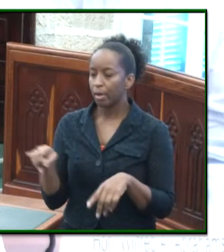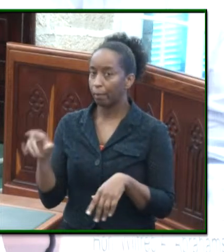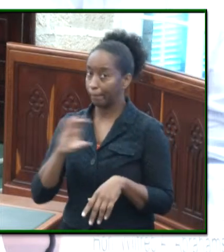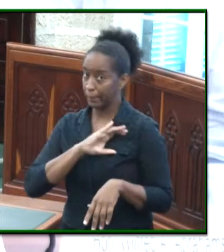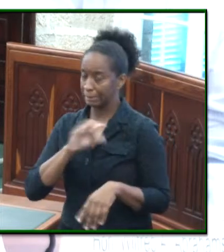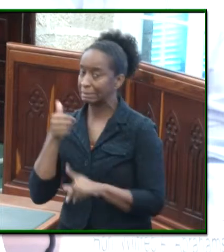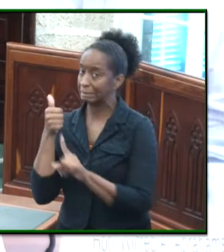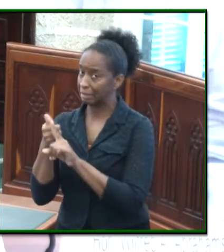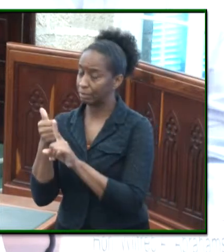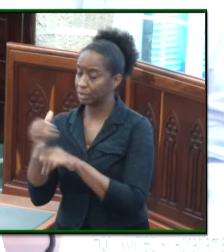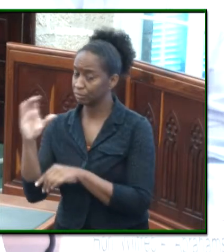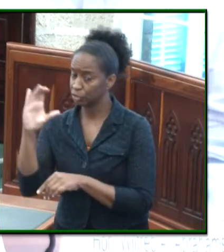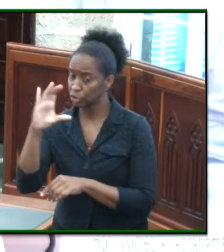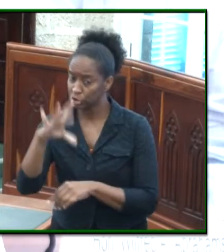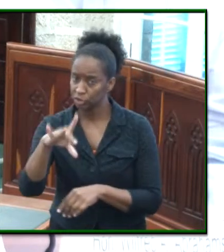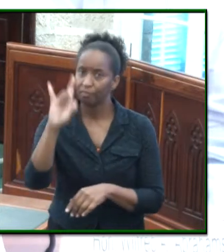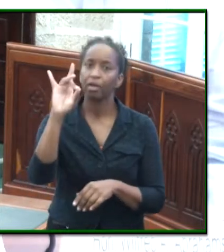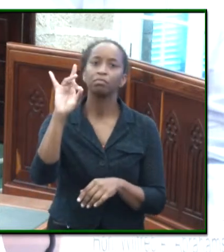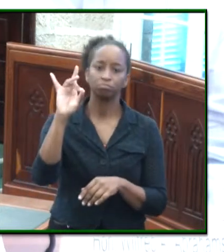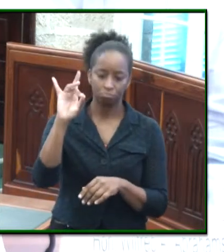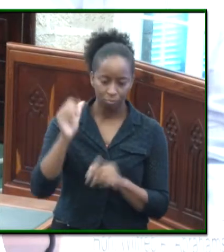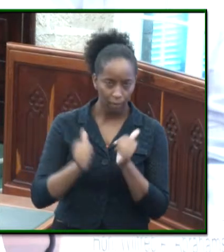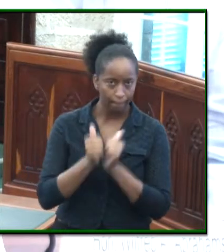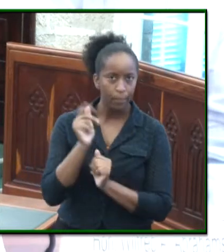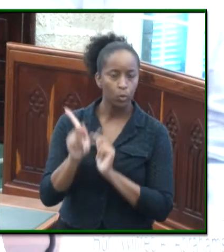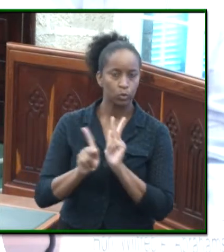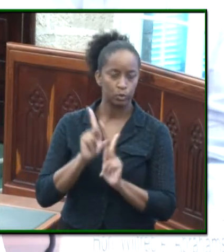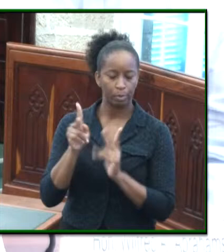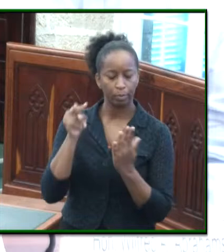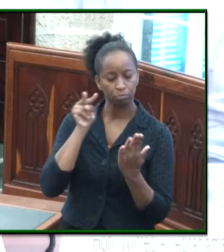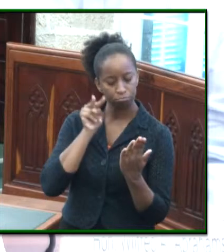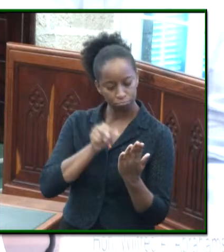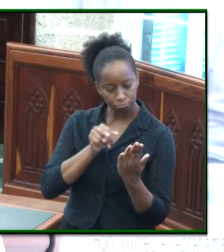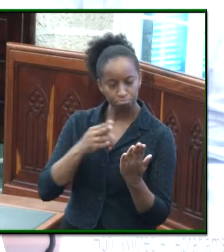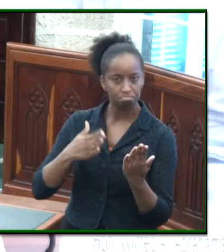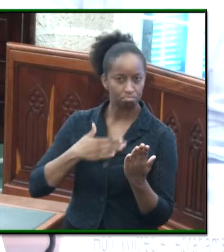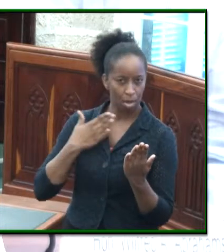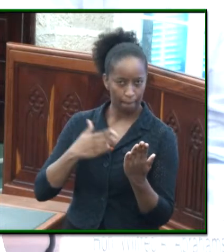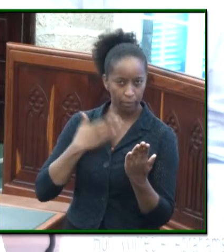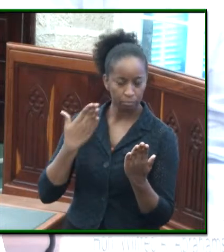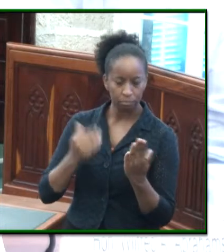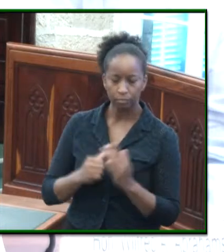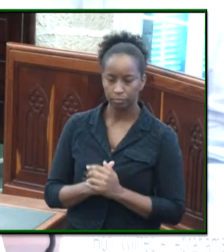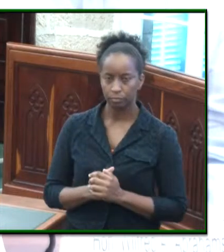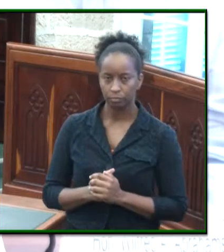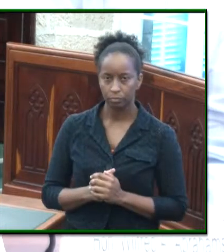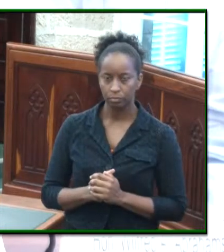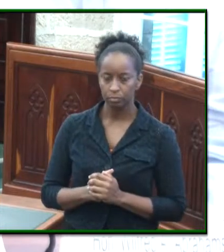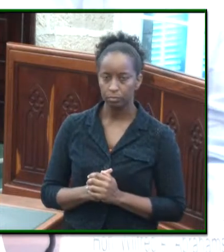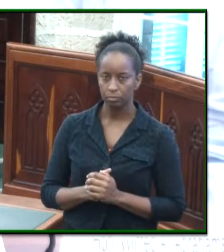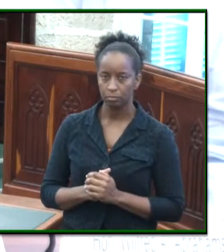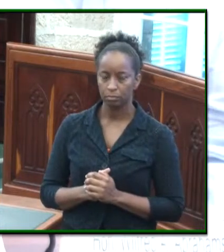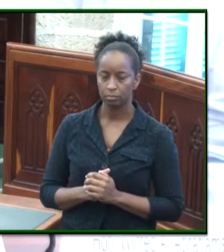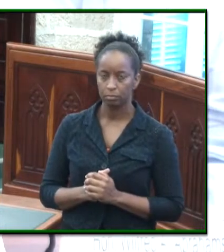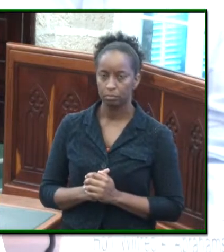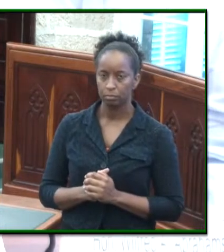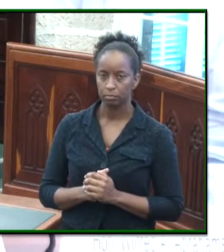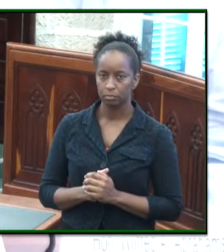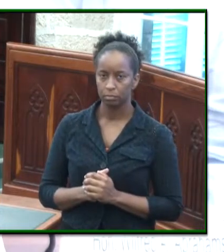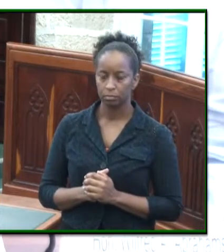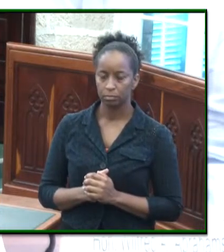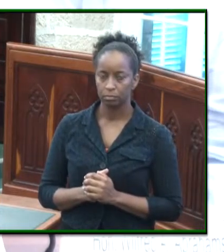those people who are involved in criminal activity. So I always maintain that conversations are